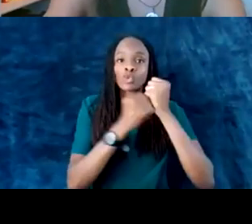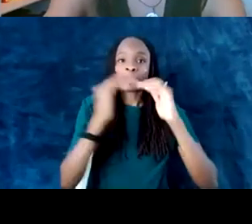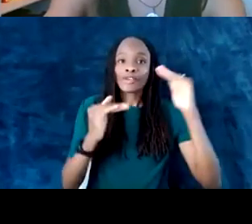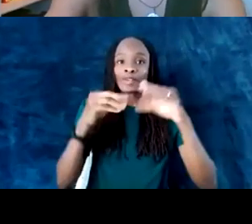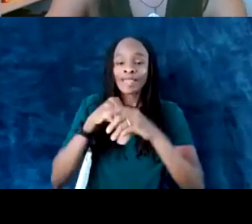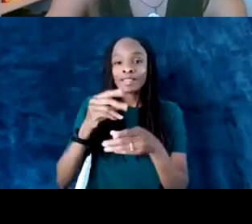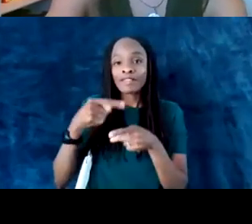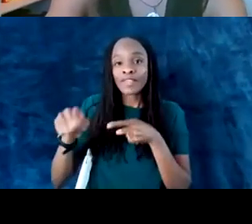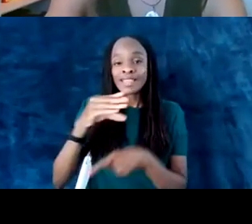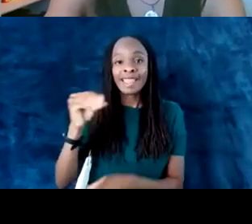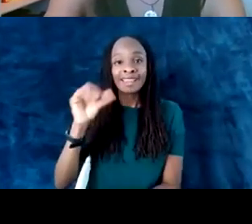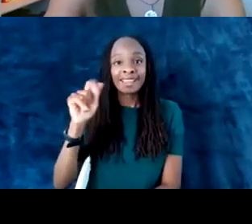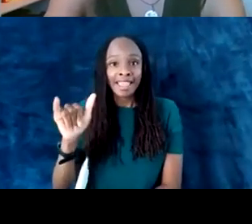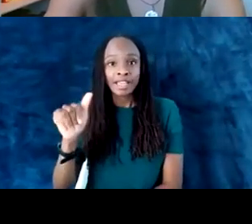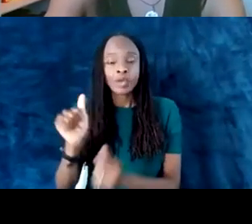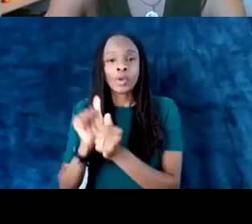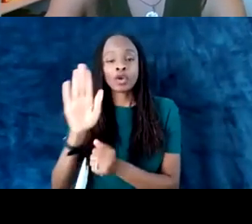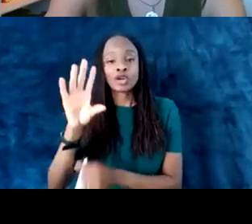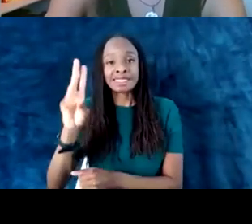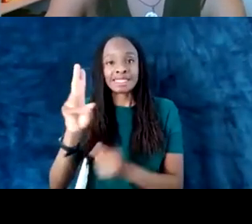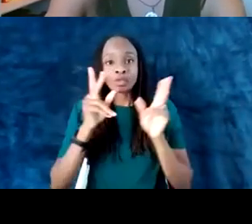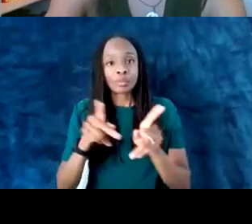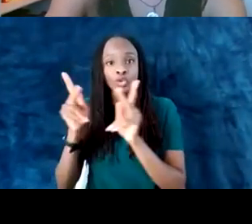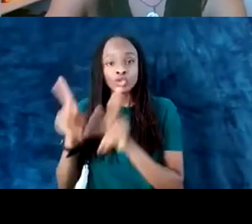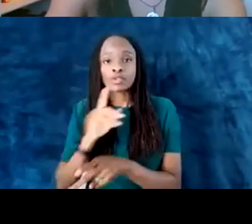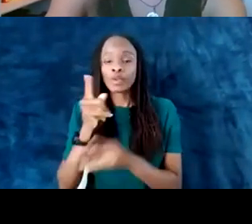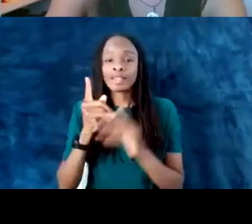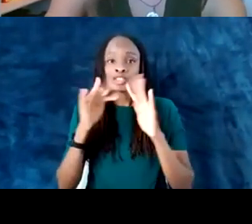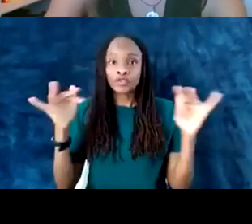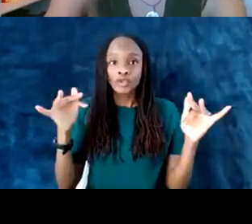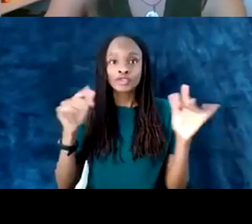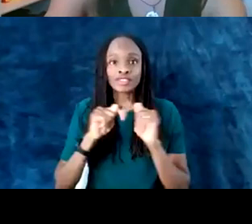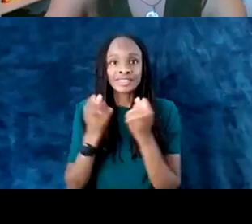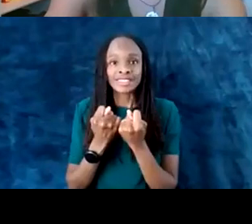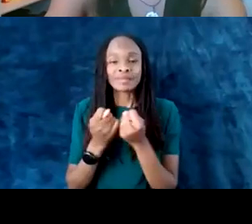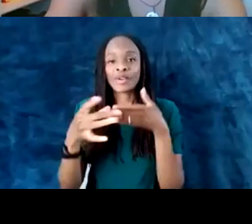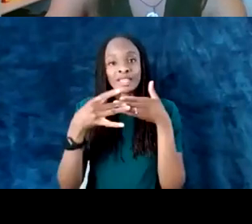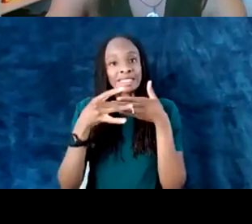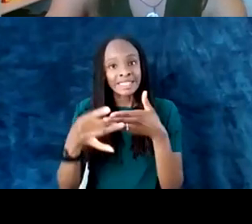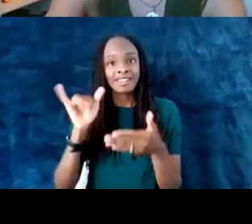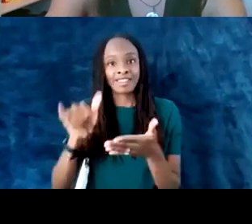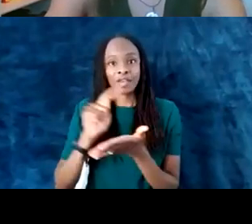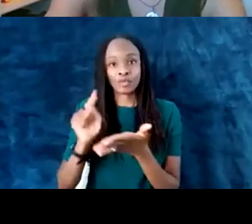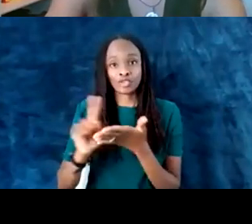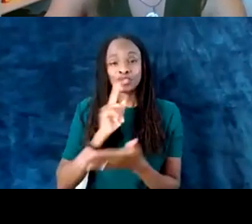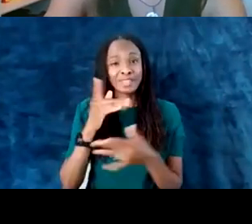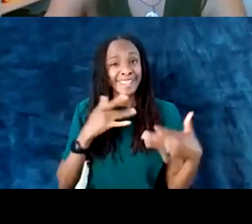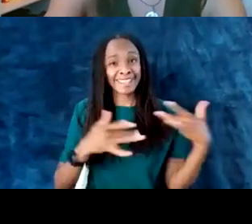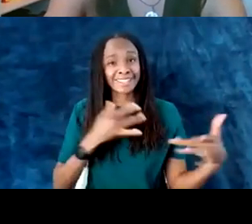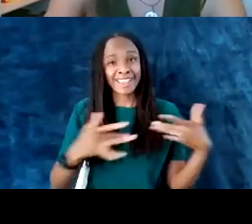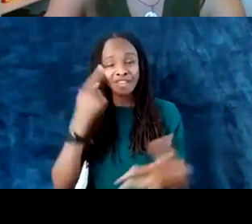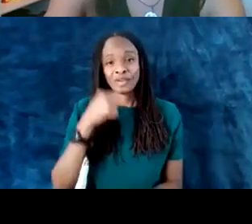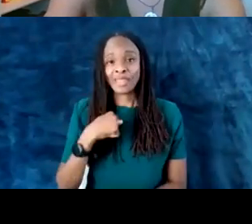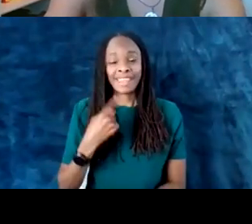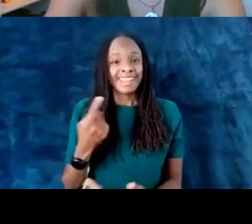And Caty and her six-person, very diverse coding team are really leading the research. So this is really exciting for me. I've never